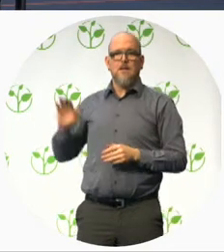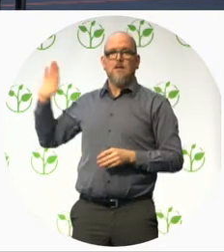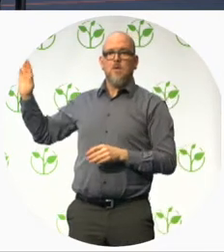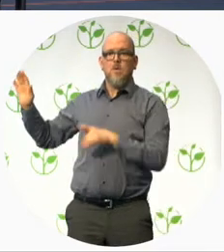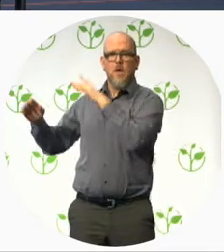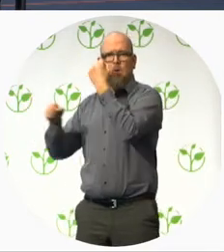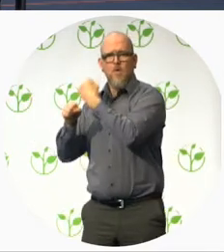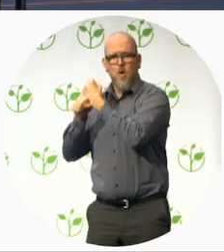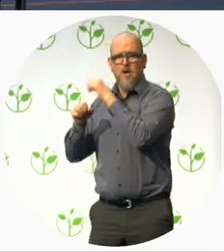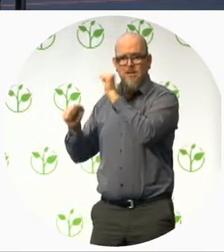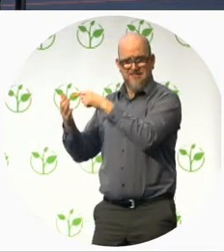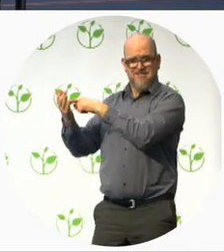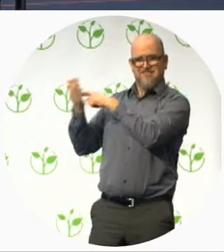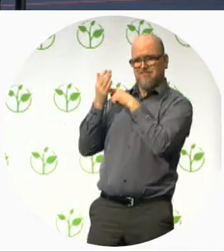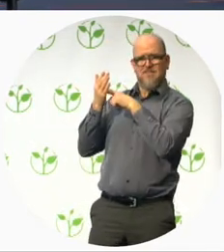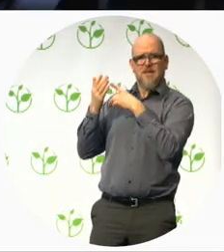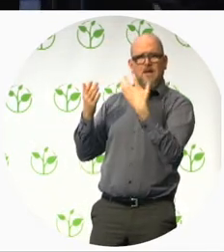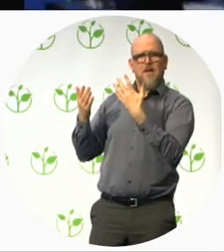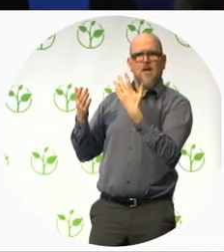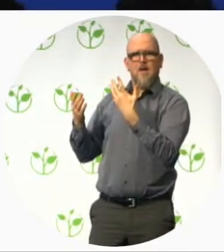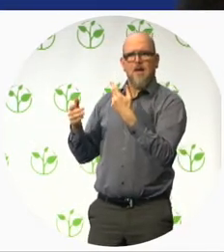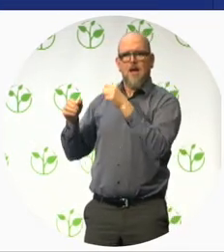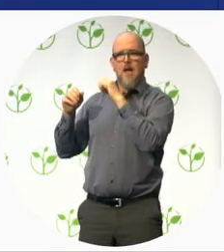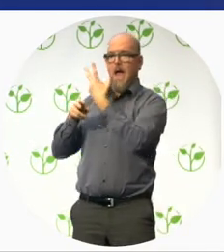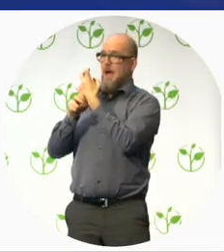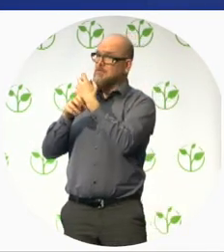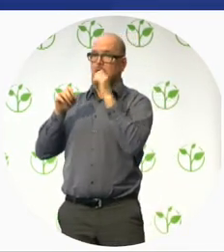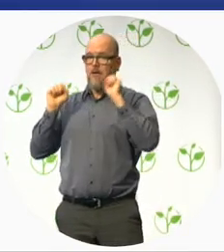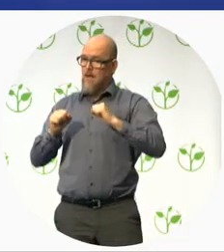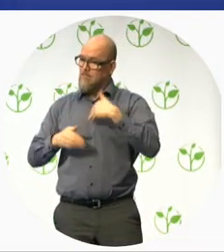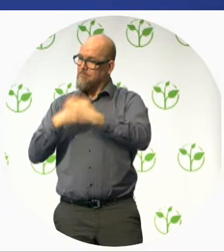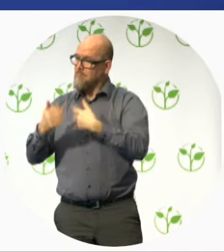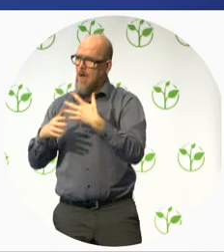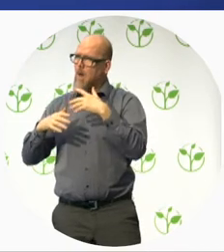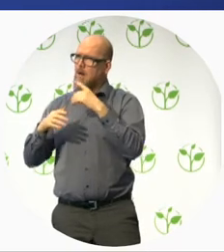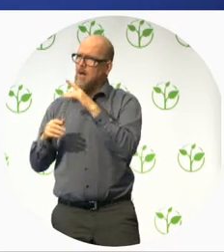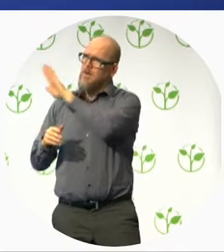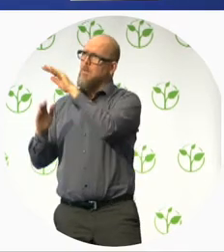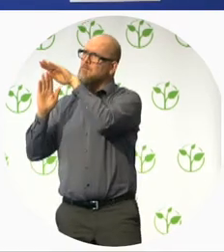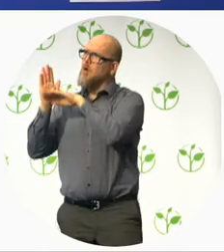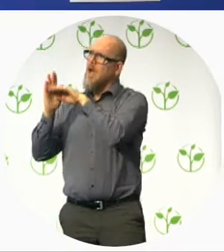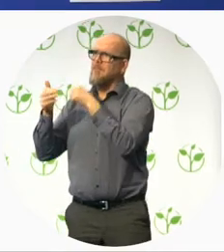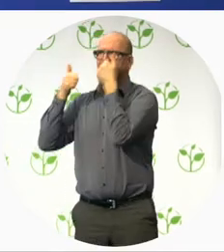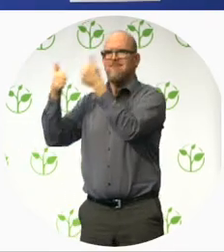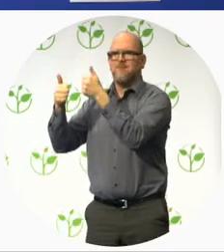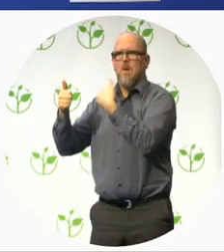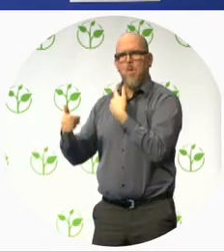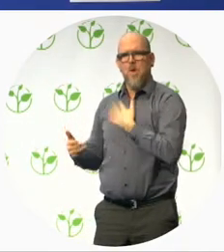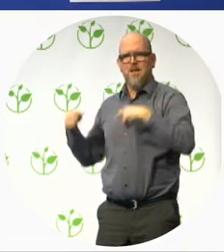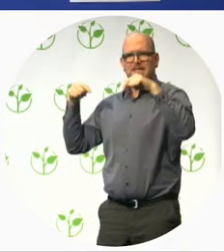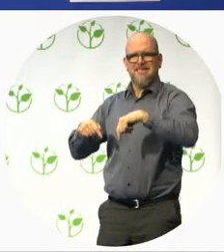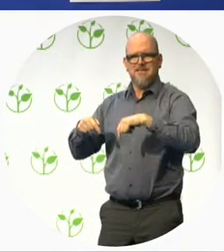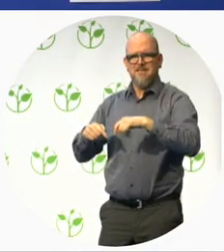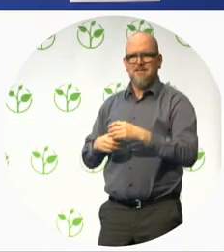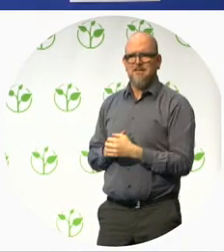Thank you for your question, Joanna. My answer to the question when is